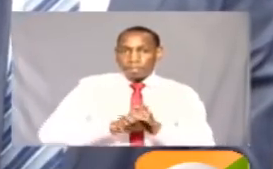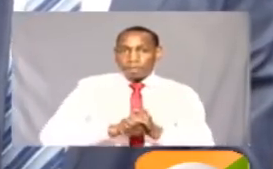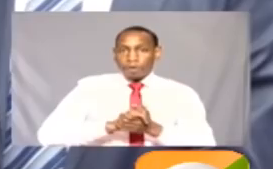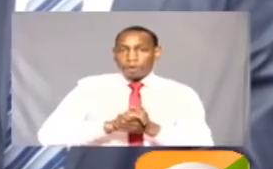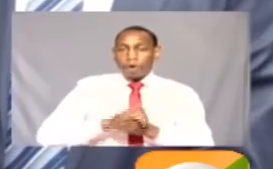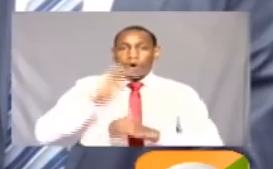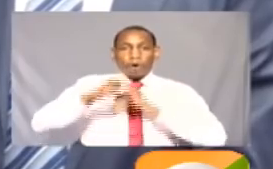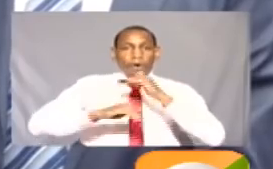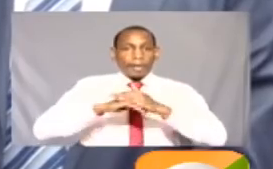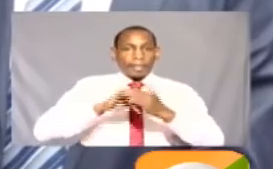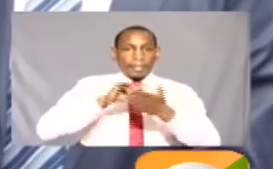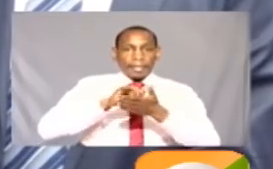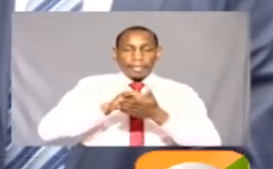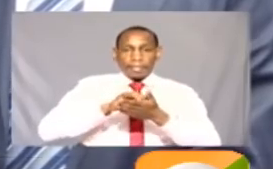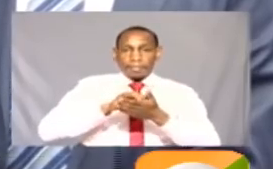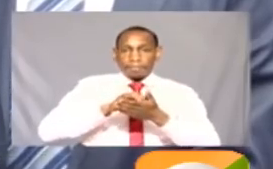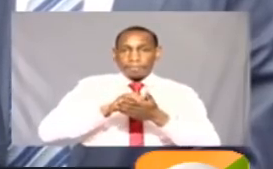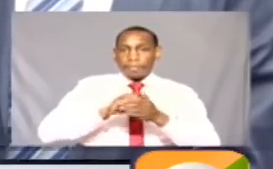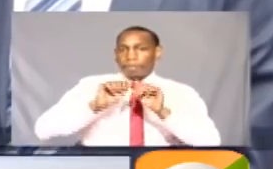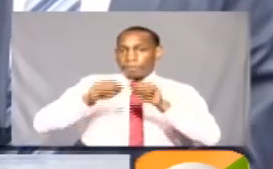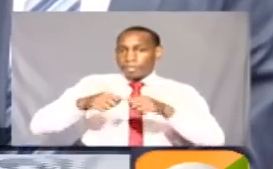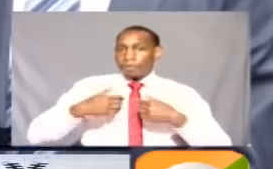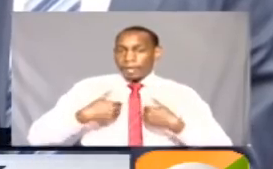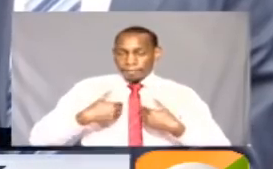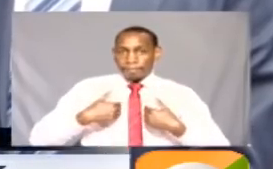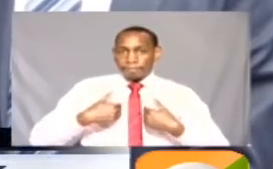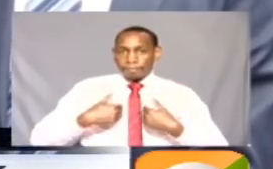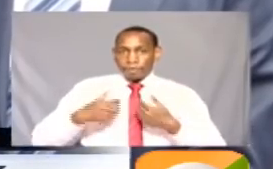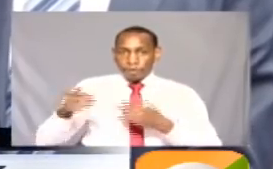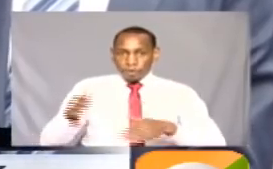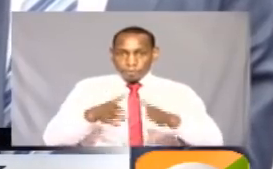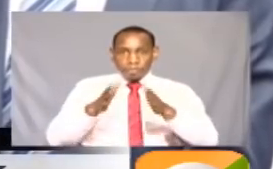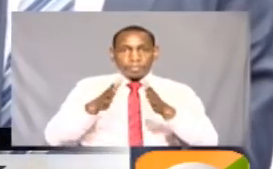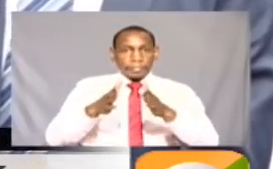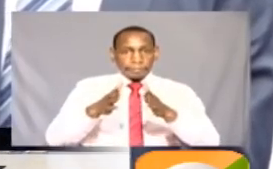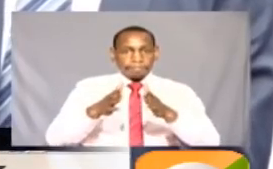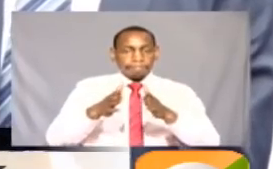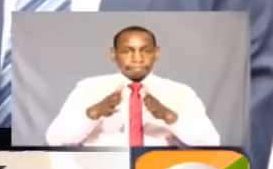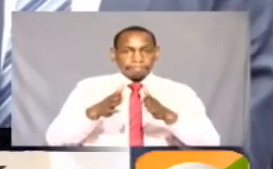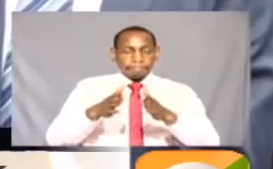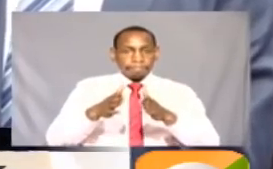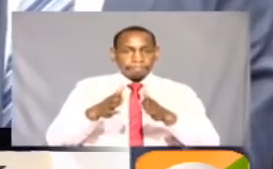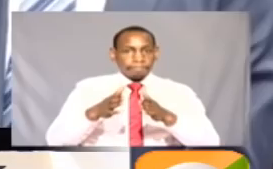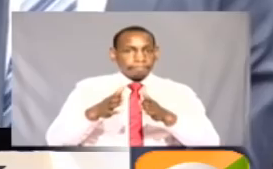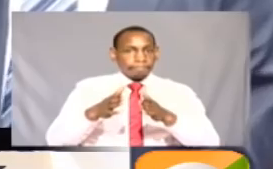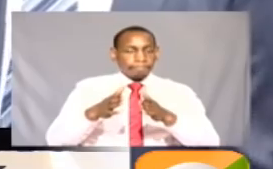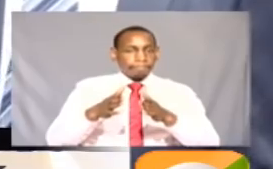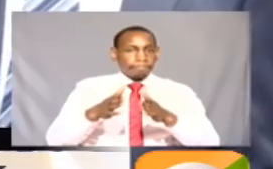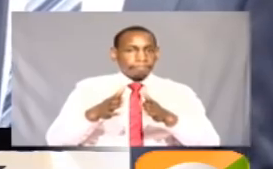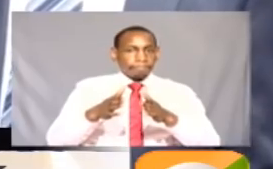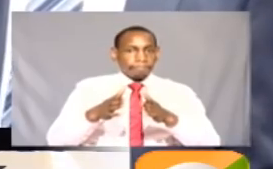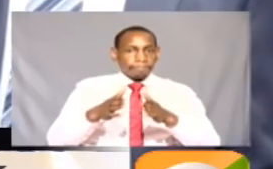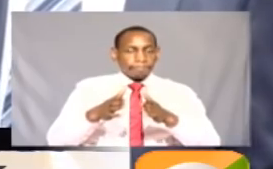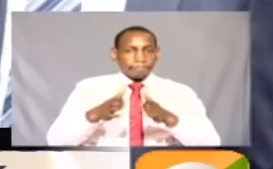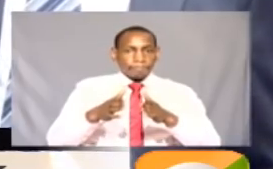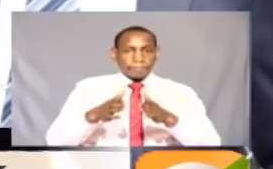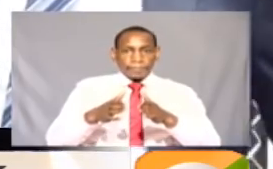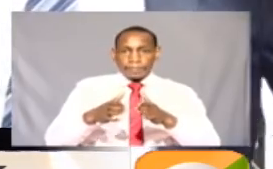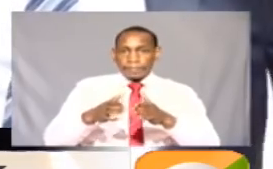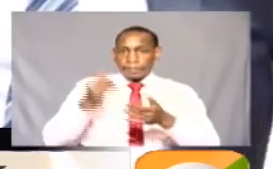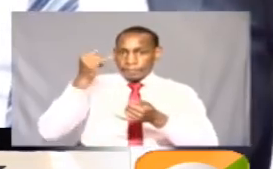yote ya kuwapa hawa watoto wetu nafasi ya kupatiwa safari ya